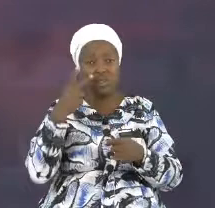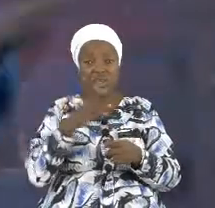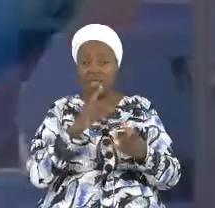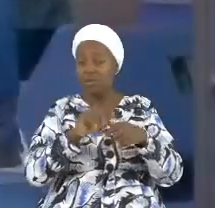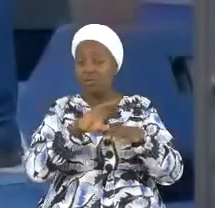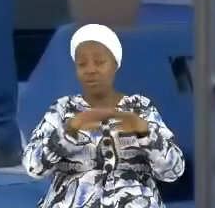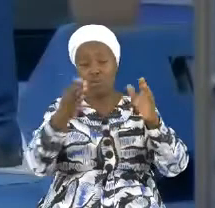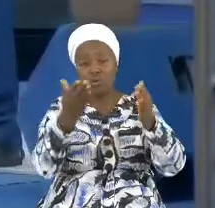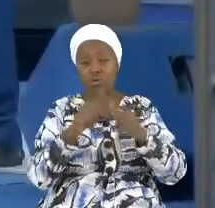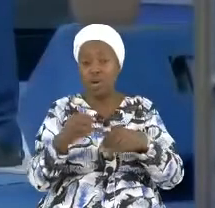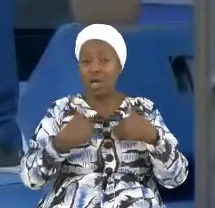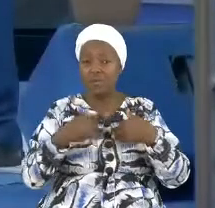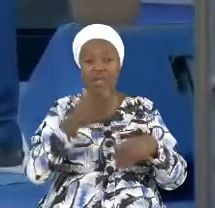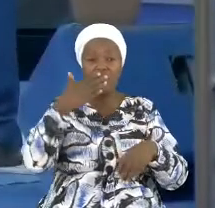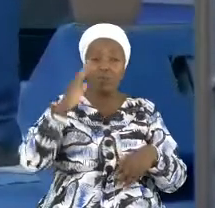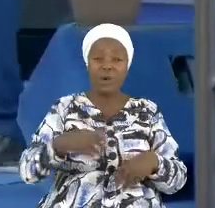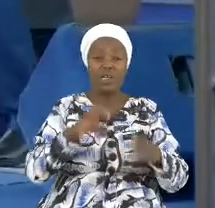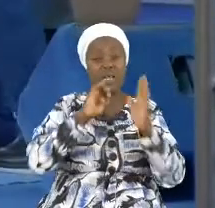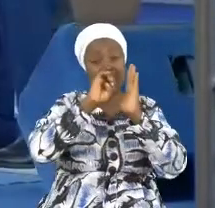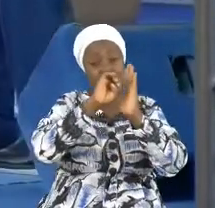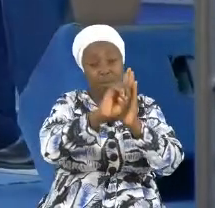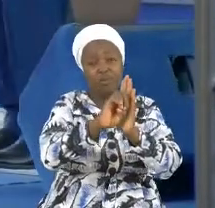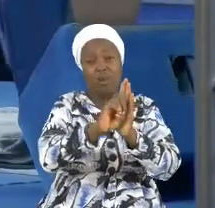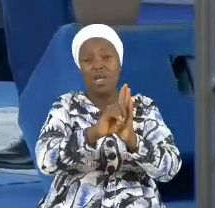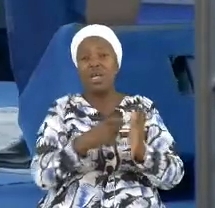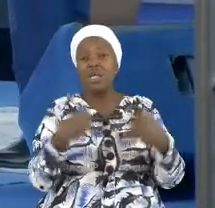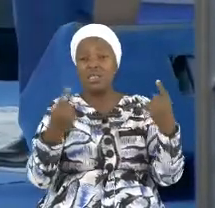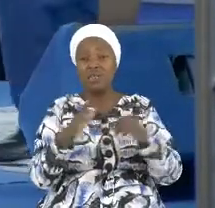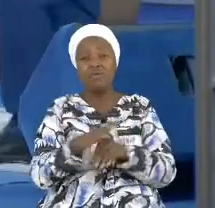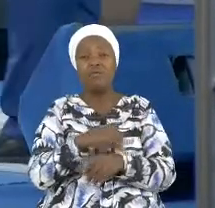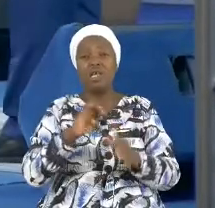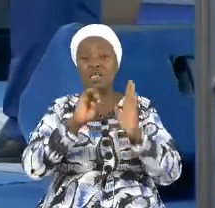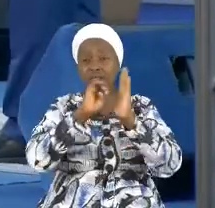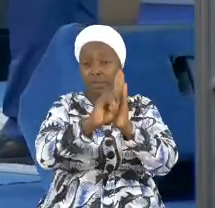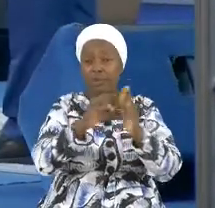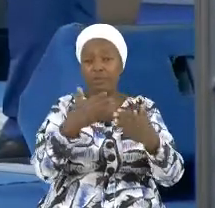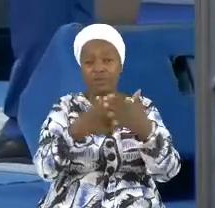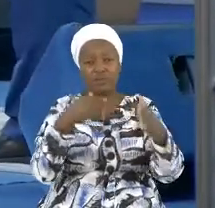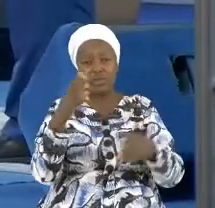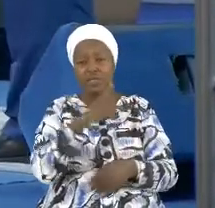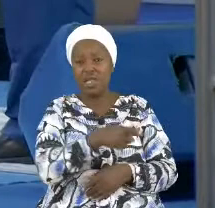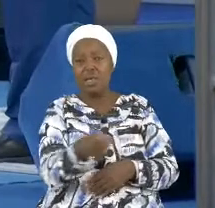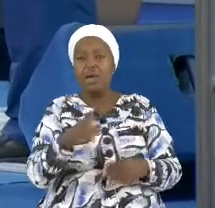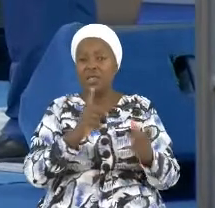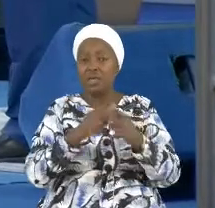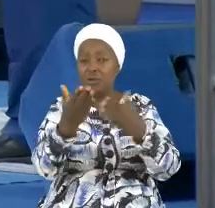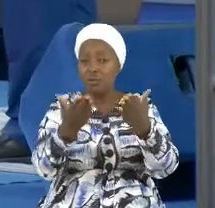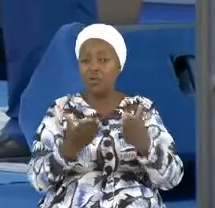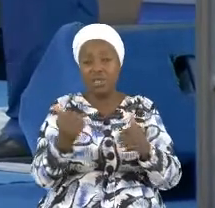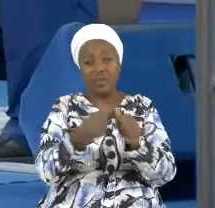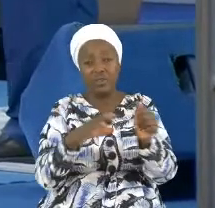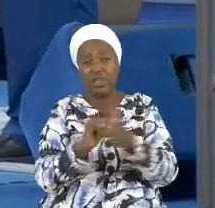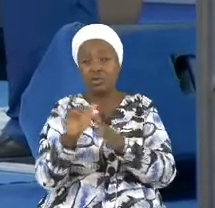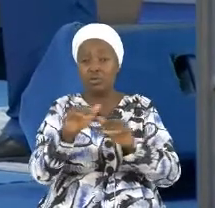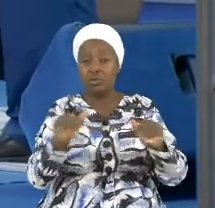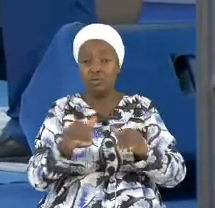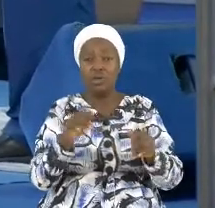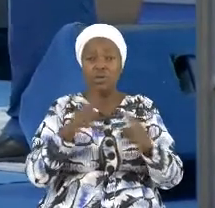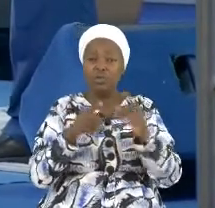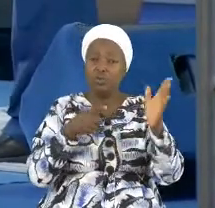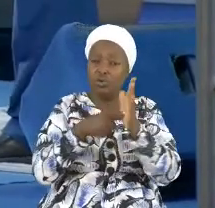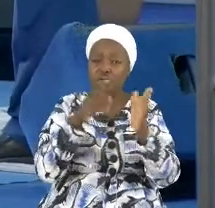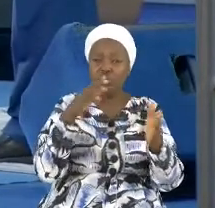a sinful example before them. You want everything you do to show the love that will